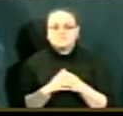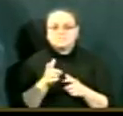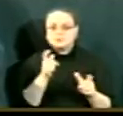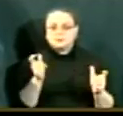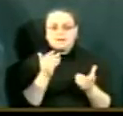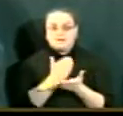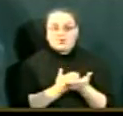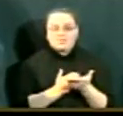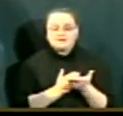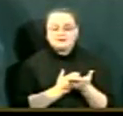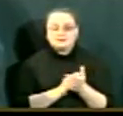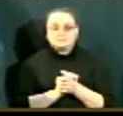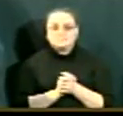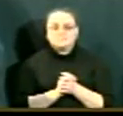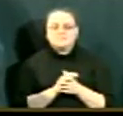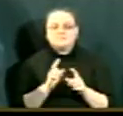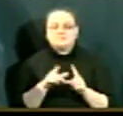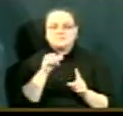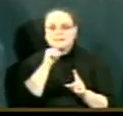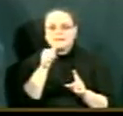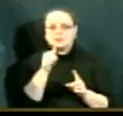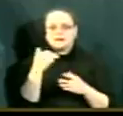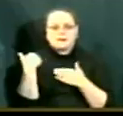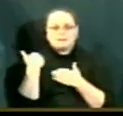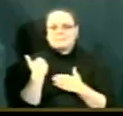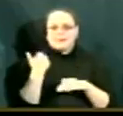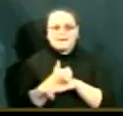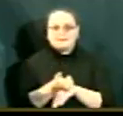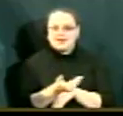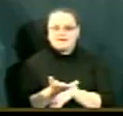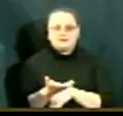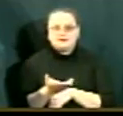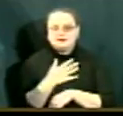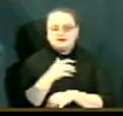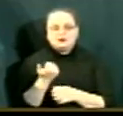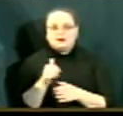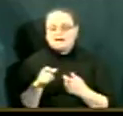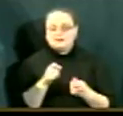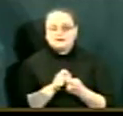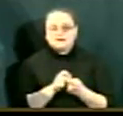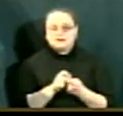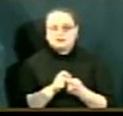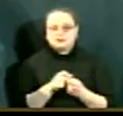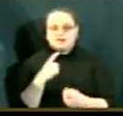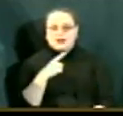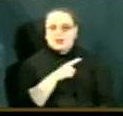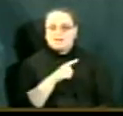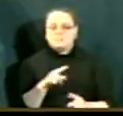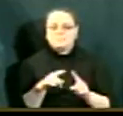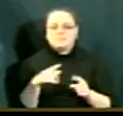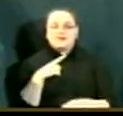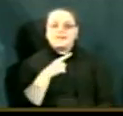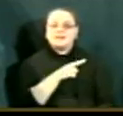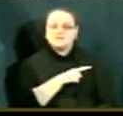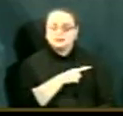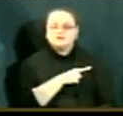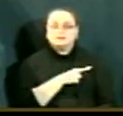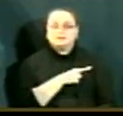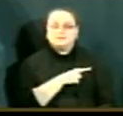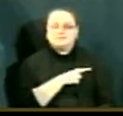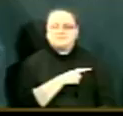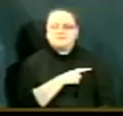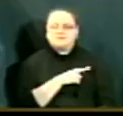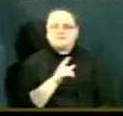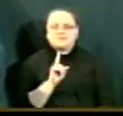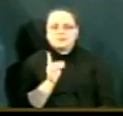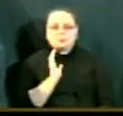of it. But that's not to put the blame on him or any particular legislator, but the legislative, that's